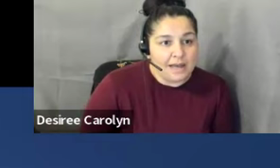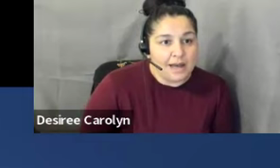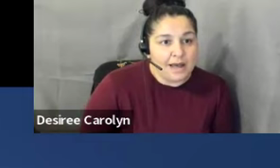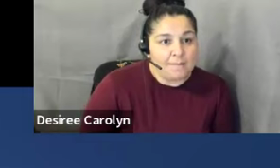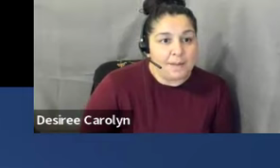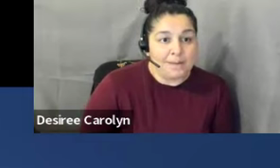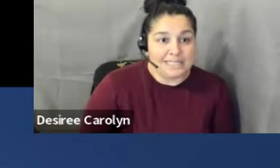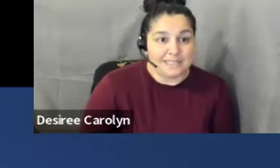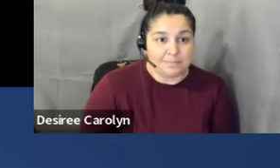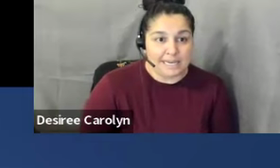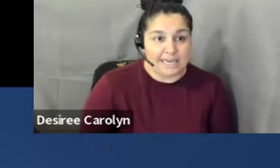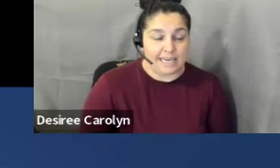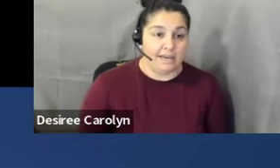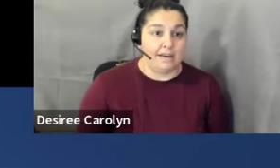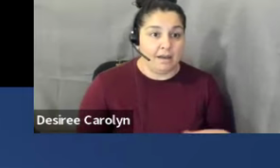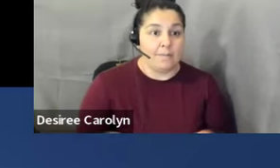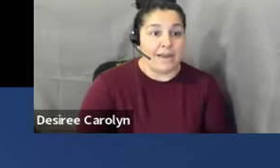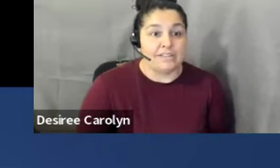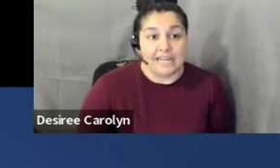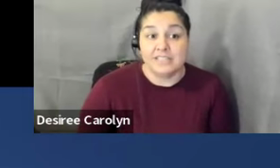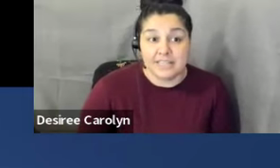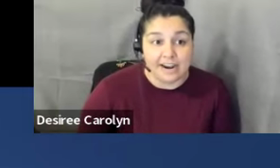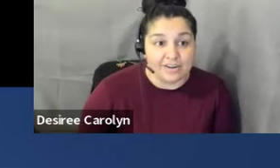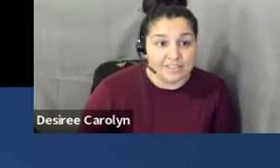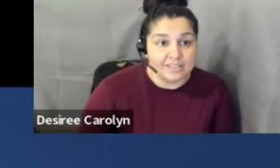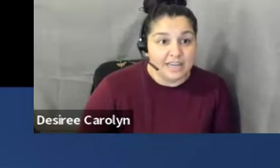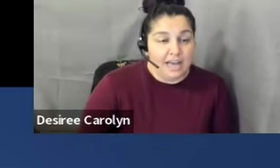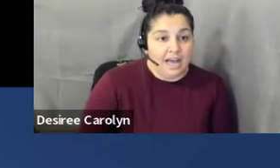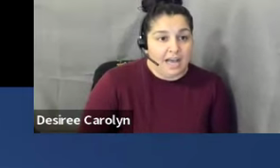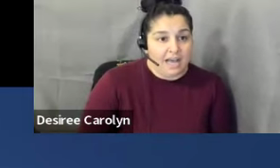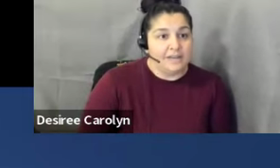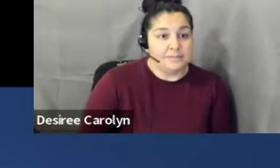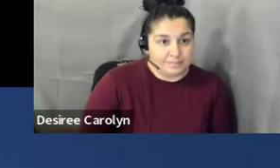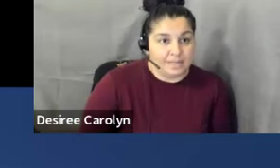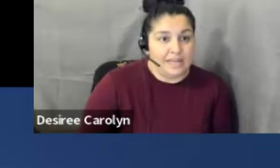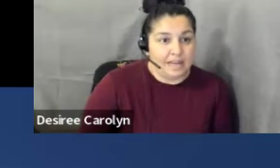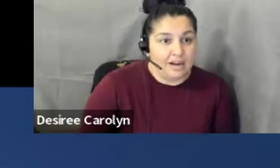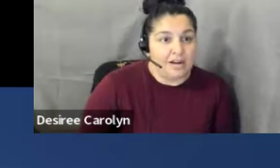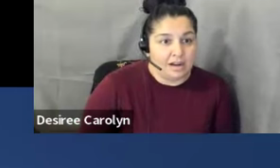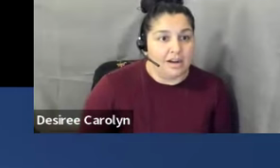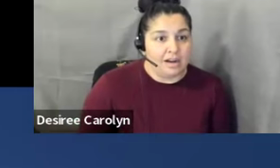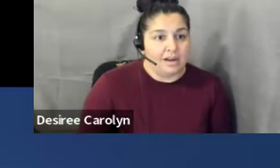job must be parallel to theirs.